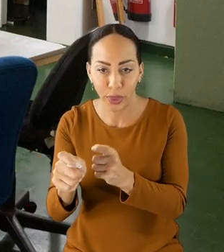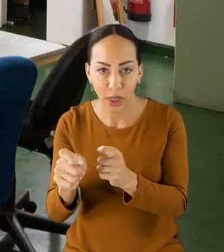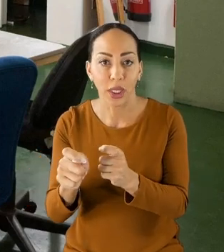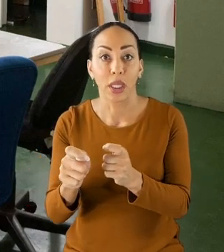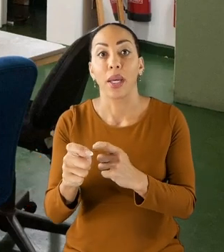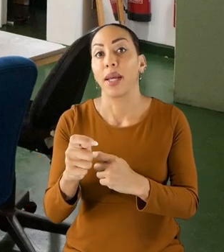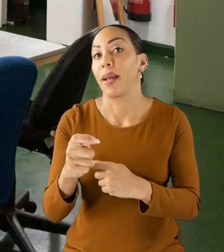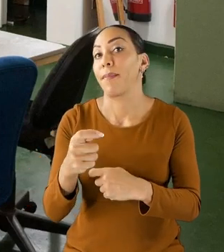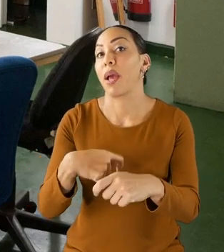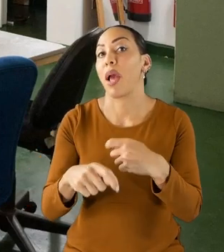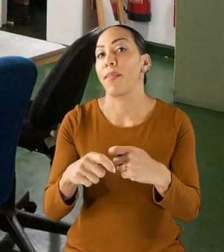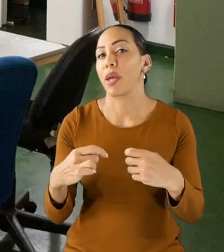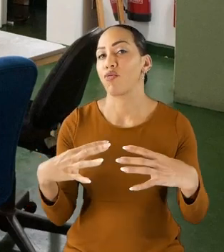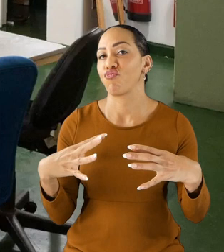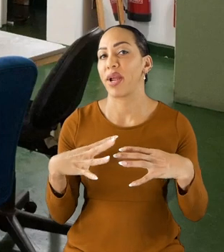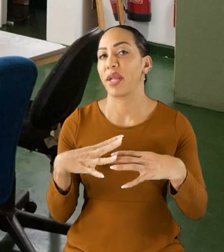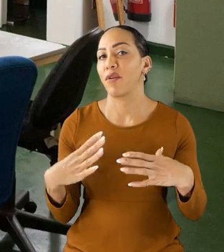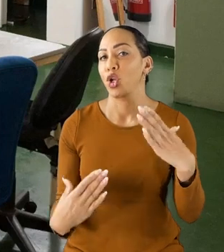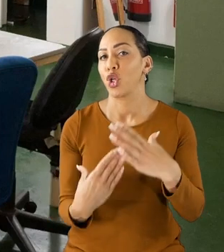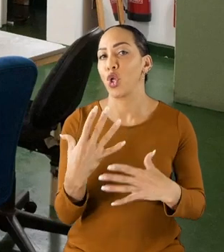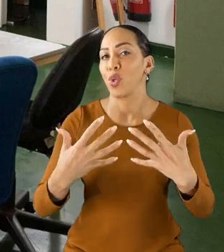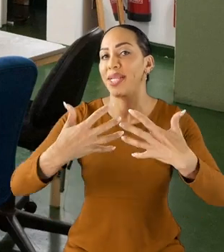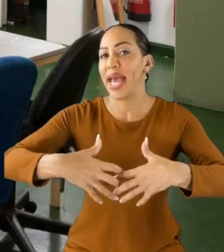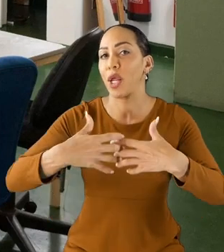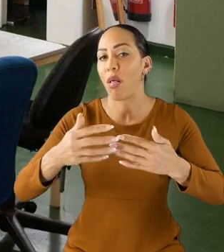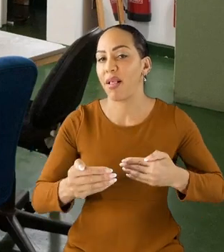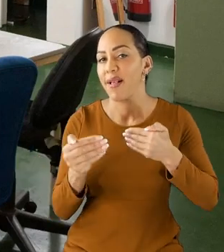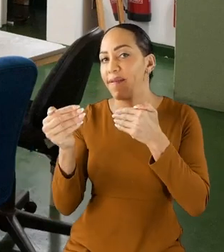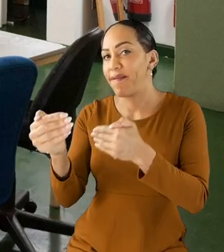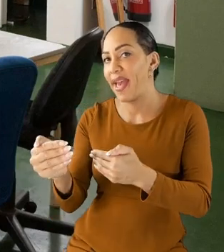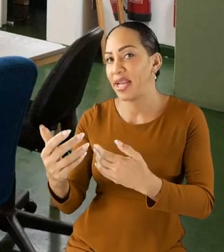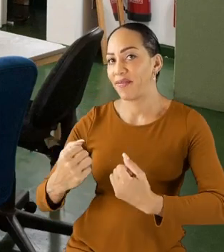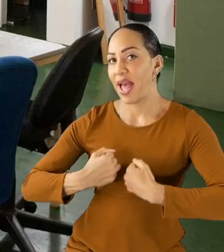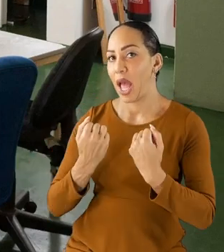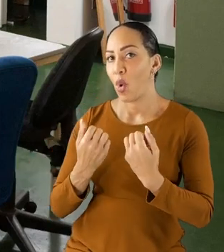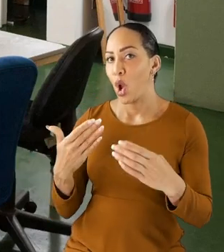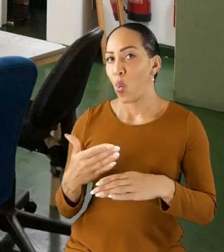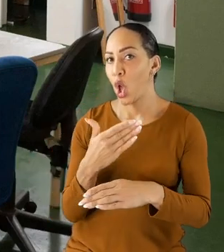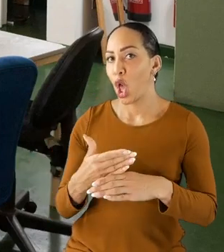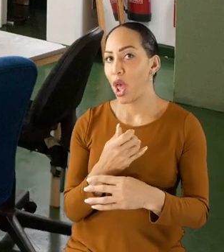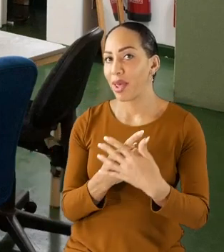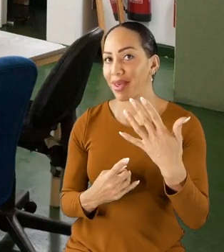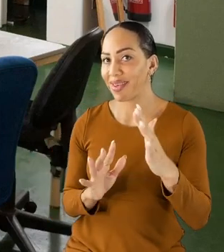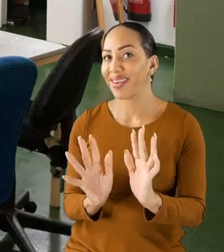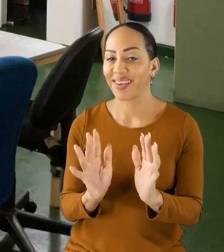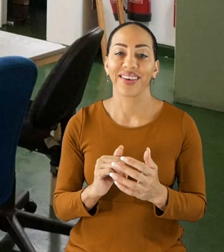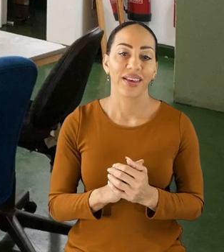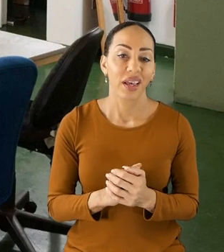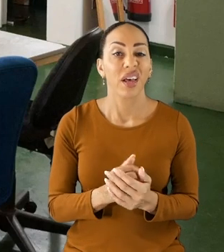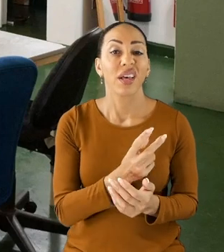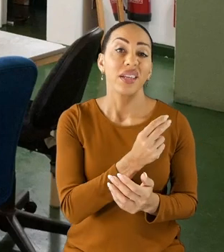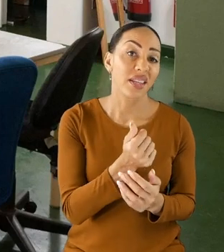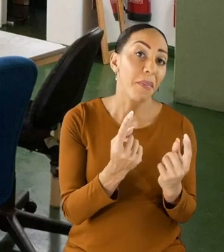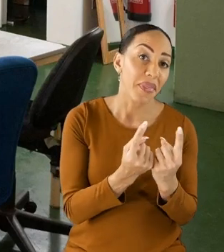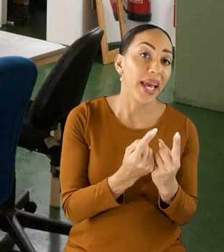we're sort of getting ready for the next sort of technological phase of our work. So